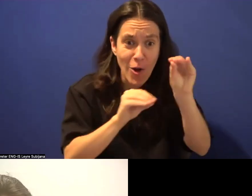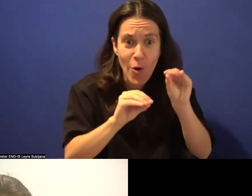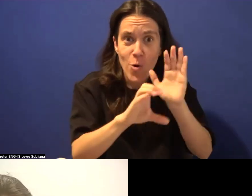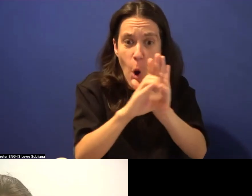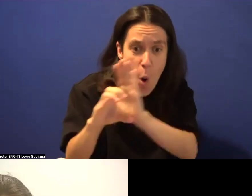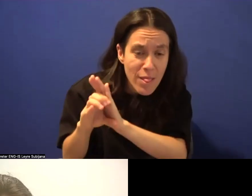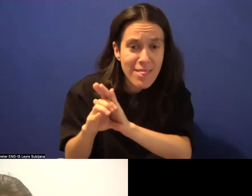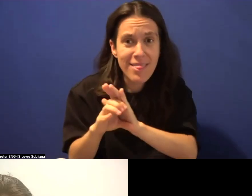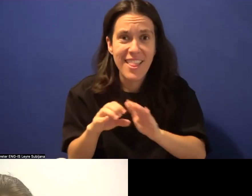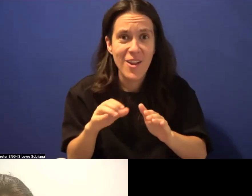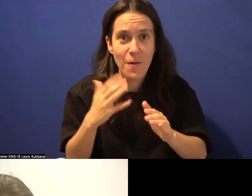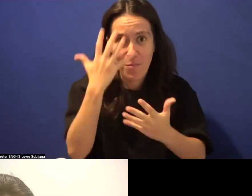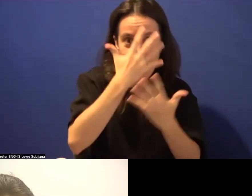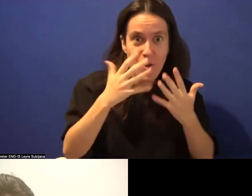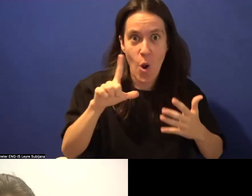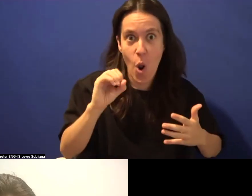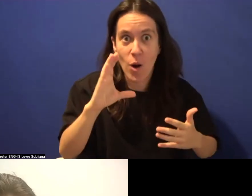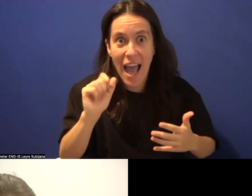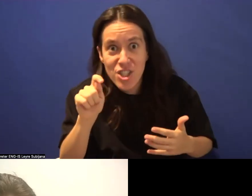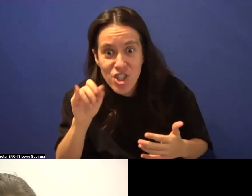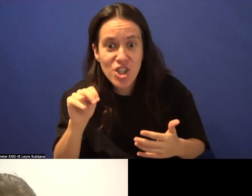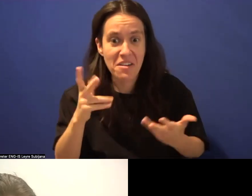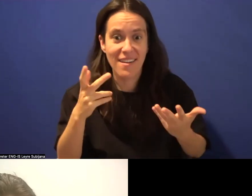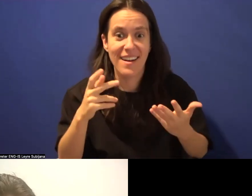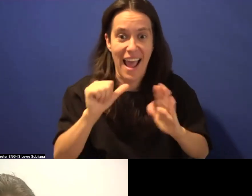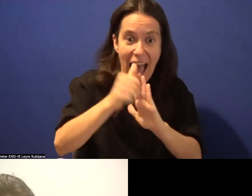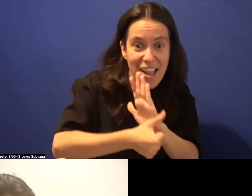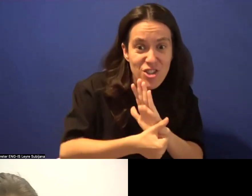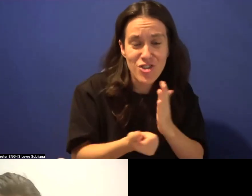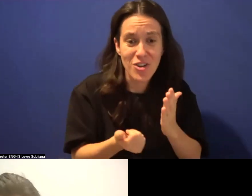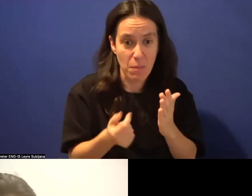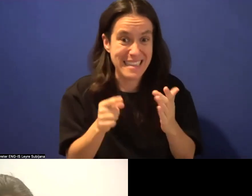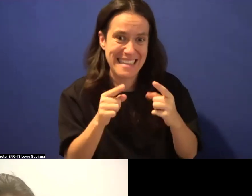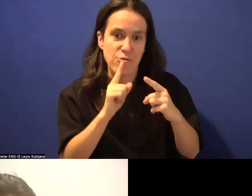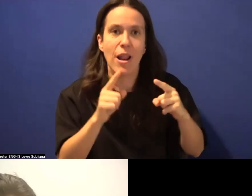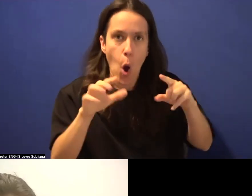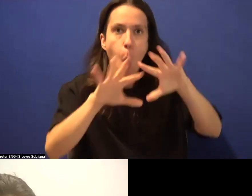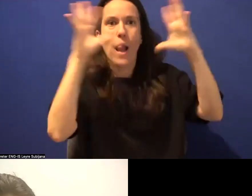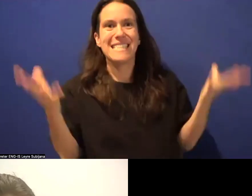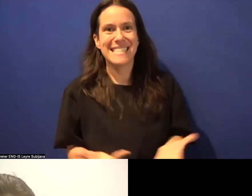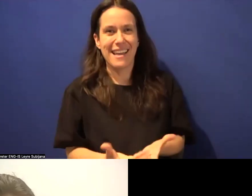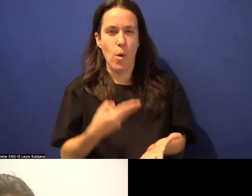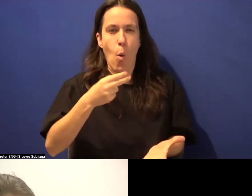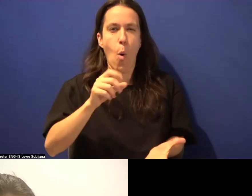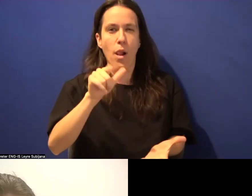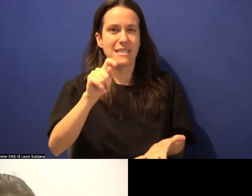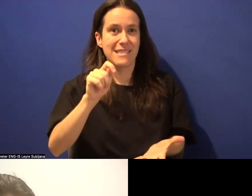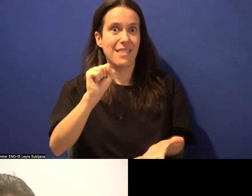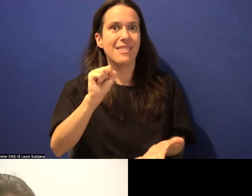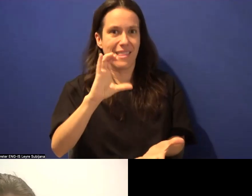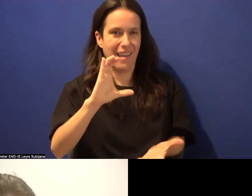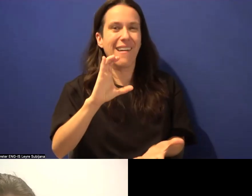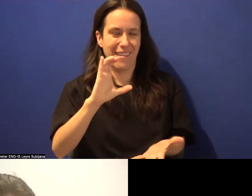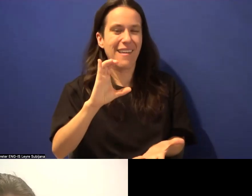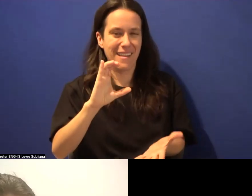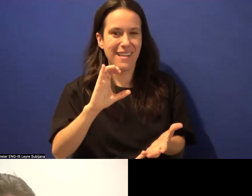then look at the iconicity ratings. Again, it's holistic iconicity ratings, but it would give you maybe a sense